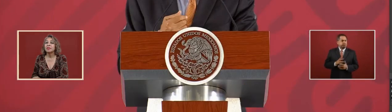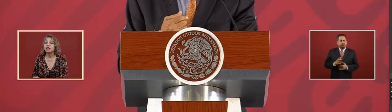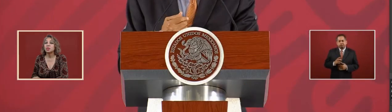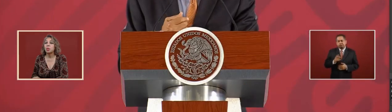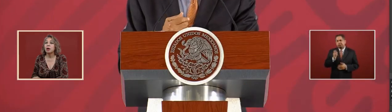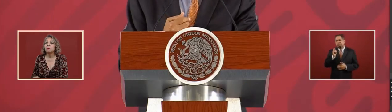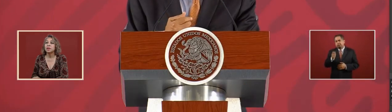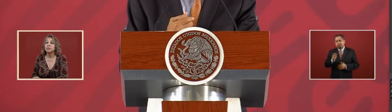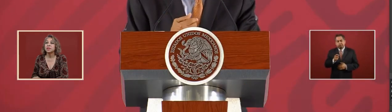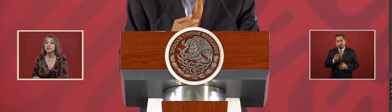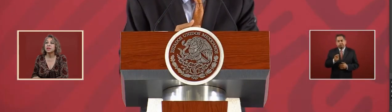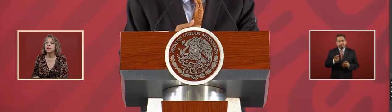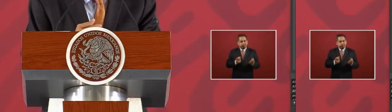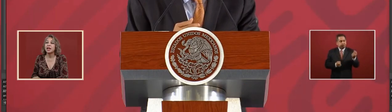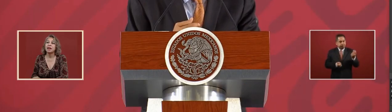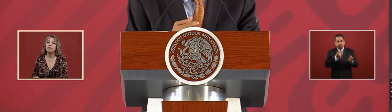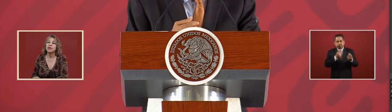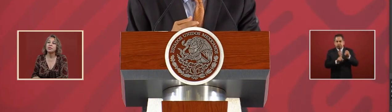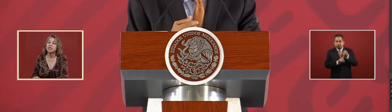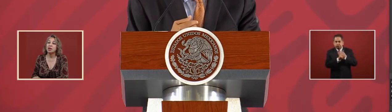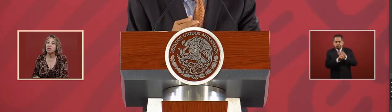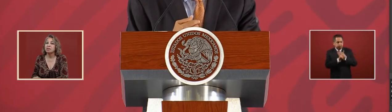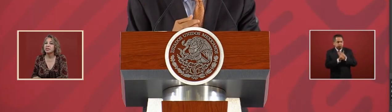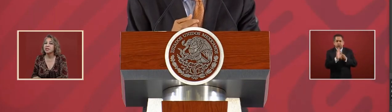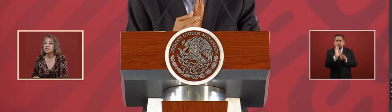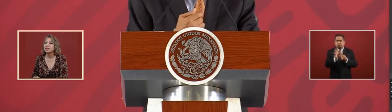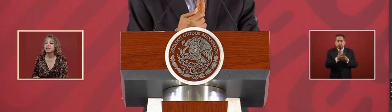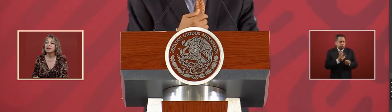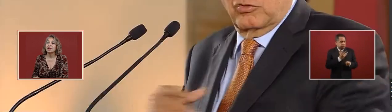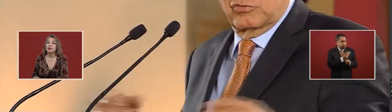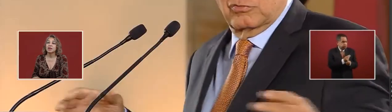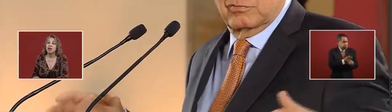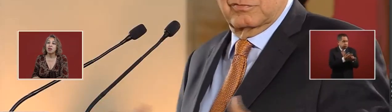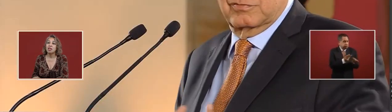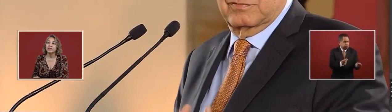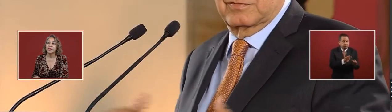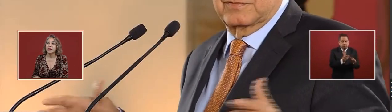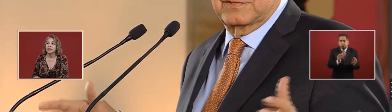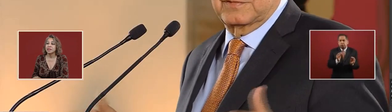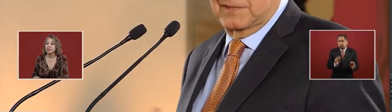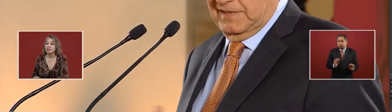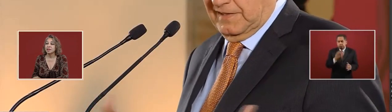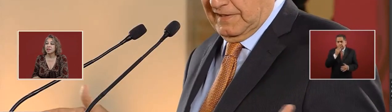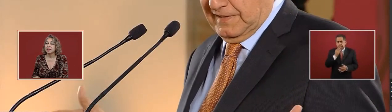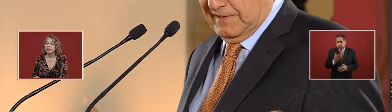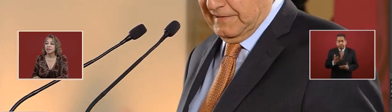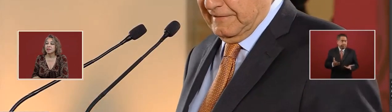problemas there's problems que se han resuelto. That have been resolved. No todo. Not all of it